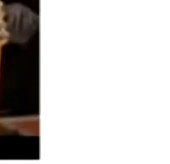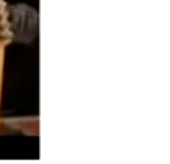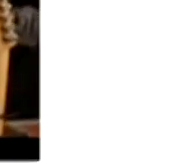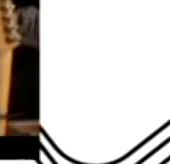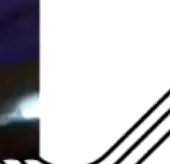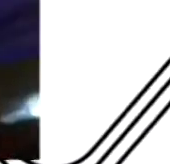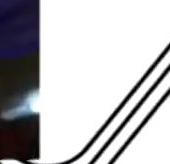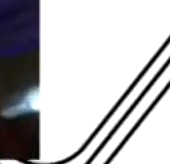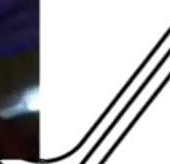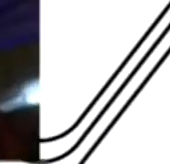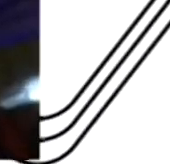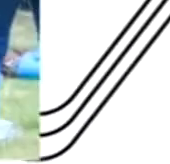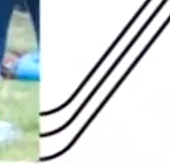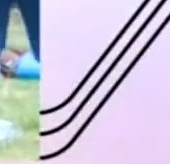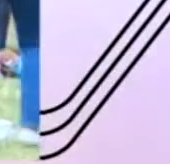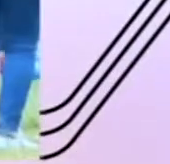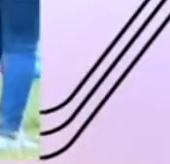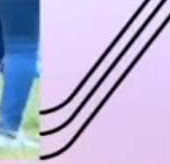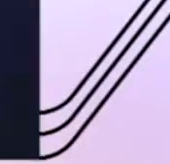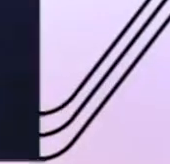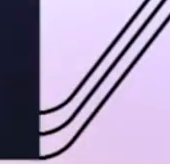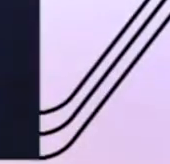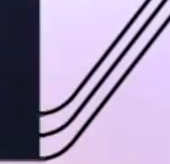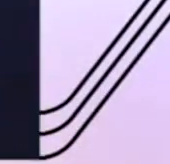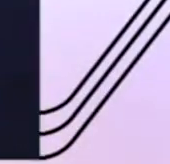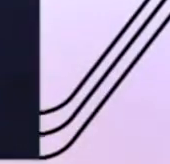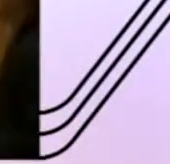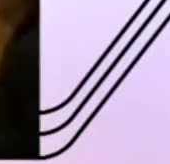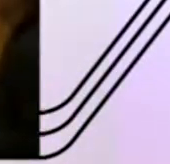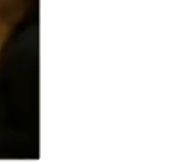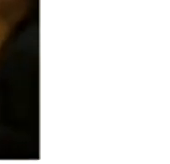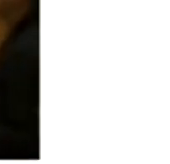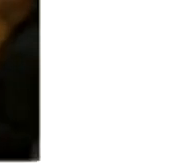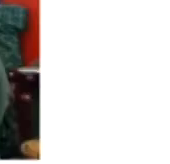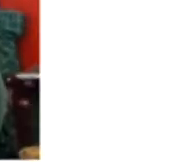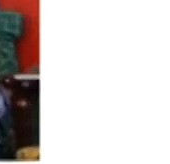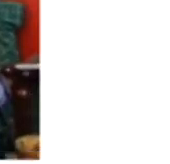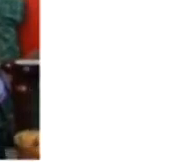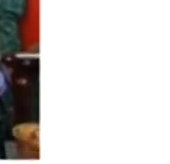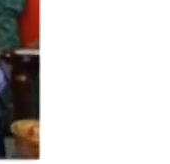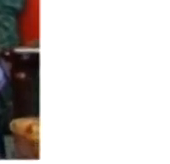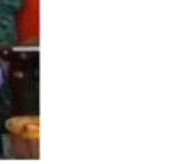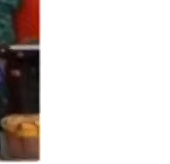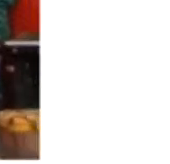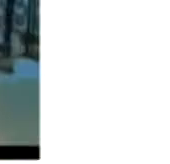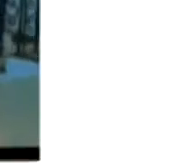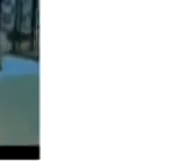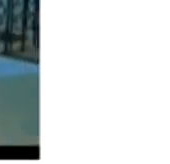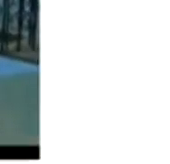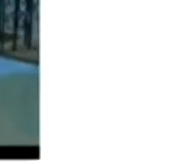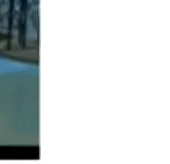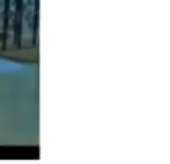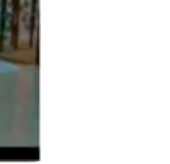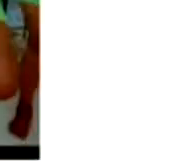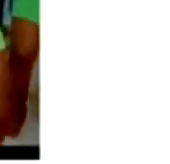magazine programs empower communities with words for conversations and a common language to approach the world.